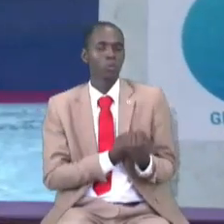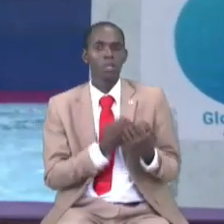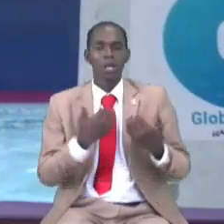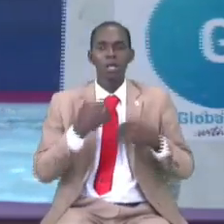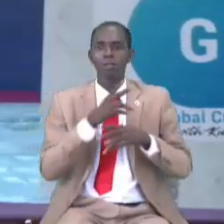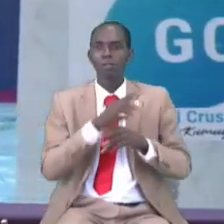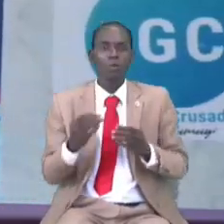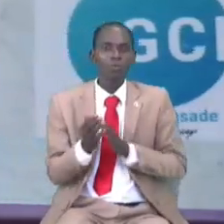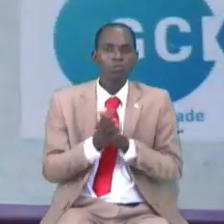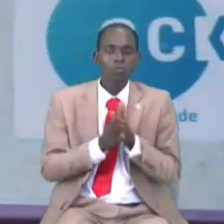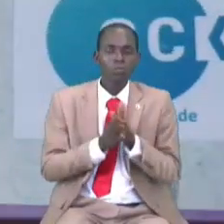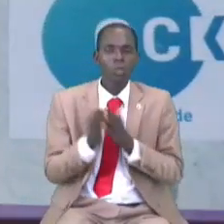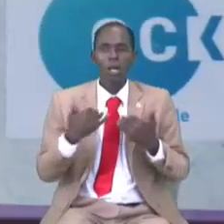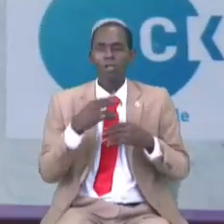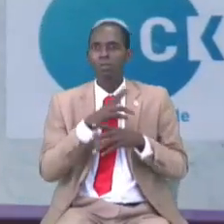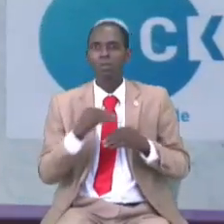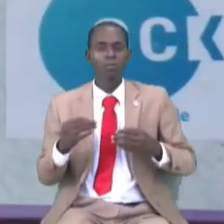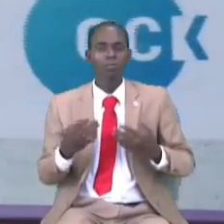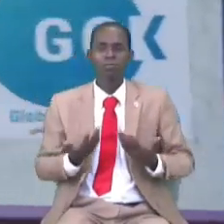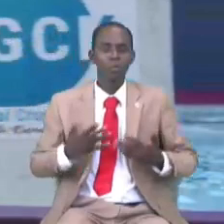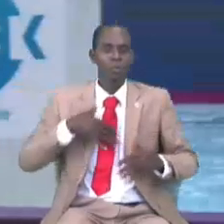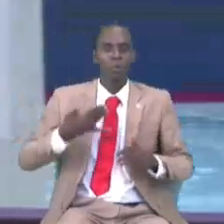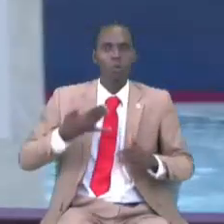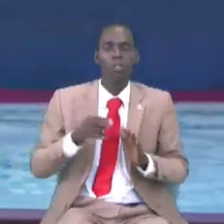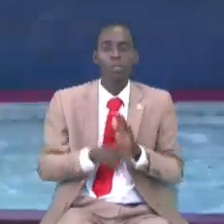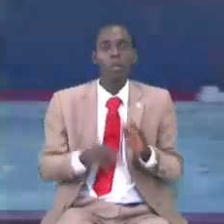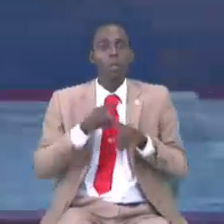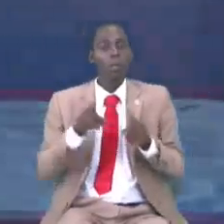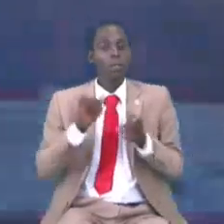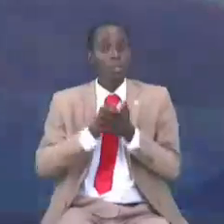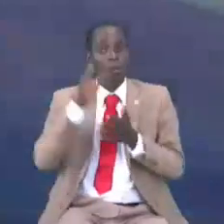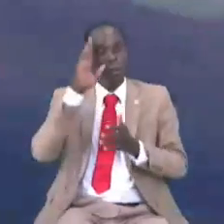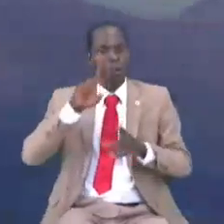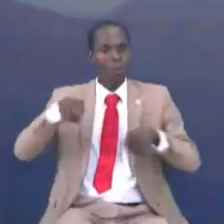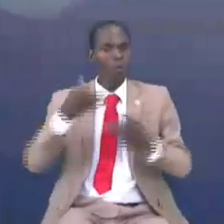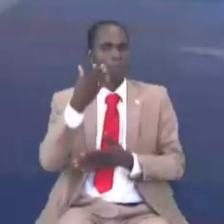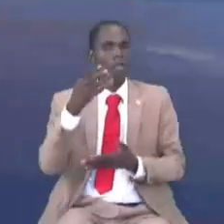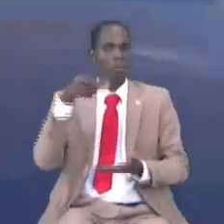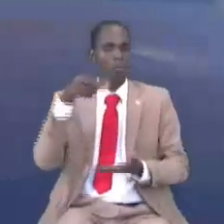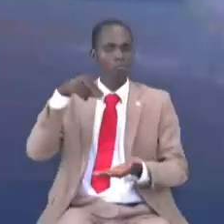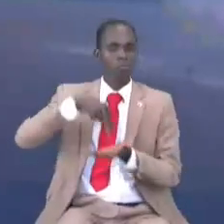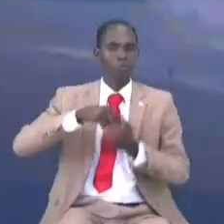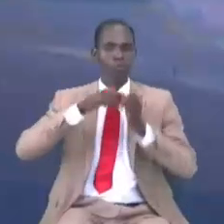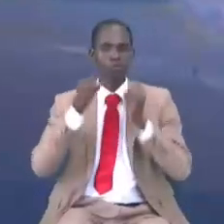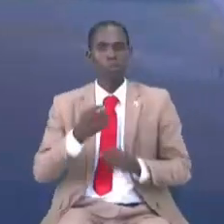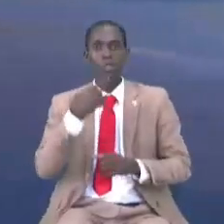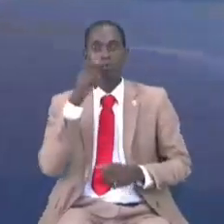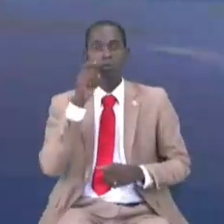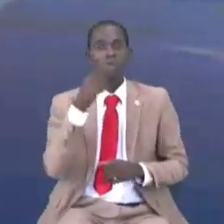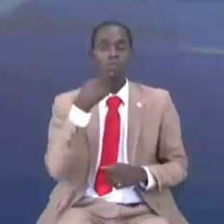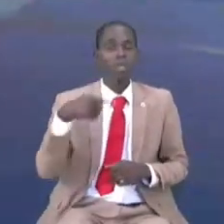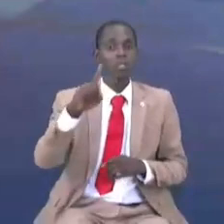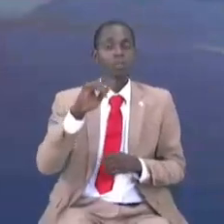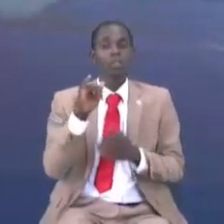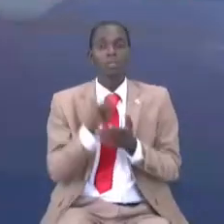he stood firm. Yet 40 days and Nineveh shall be overthrown. And the way we preach today,